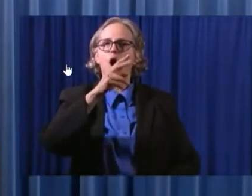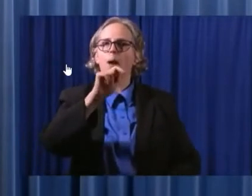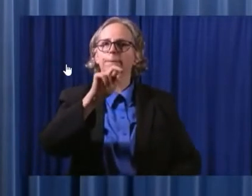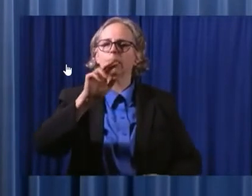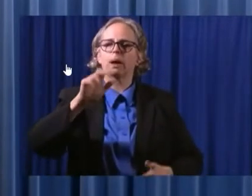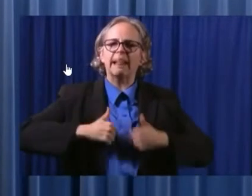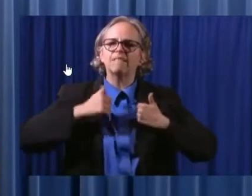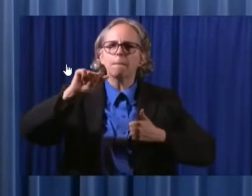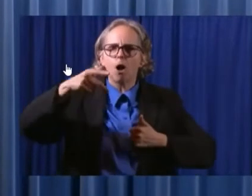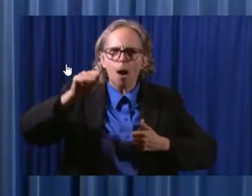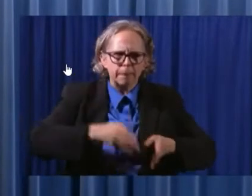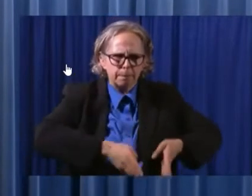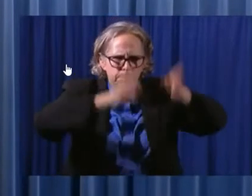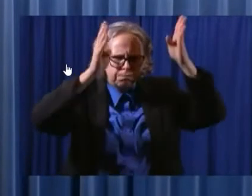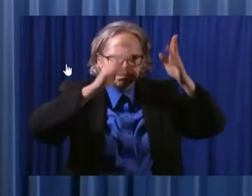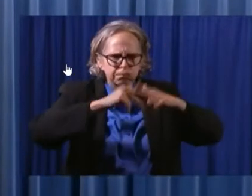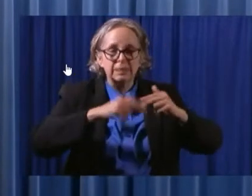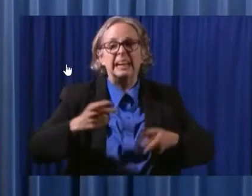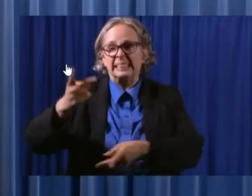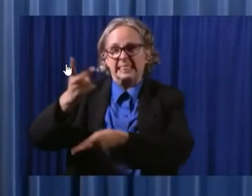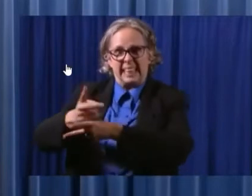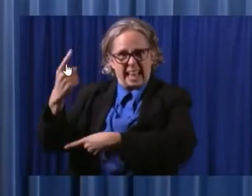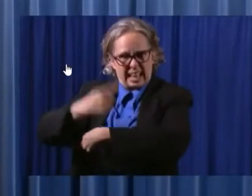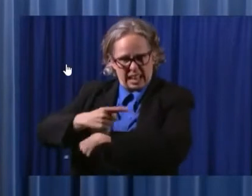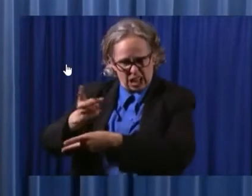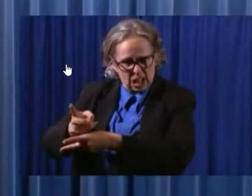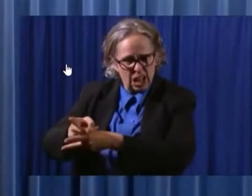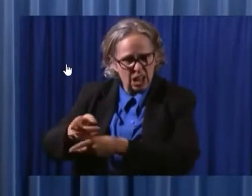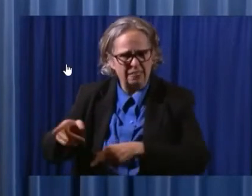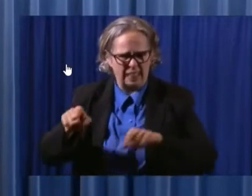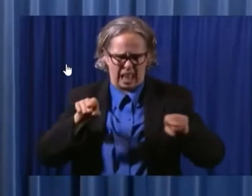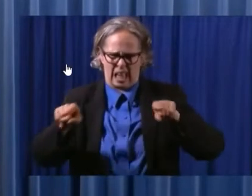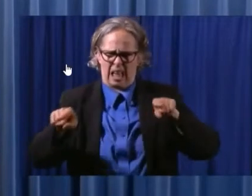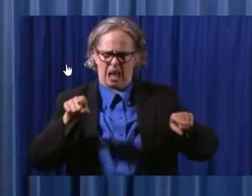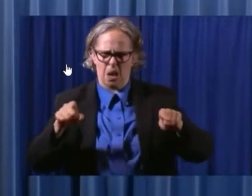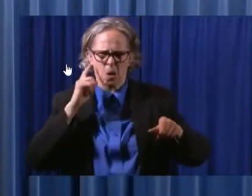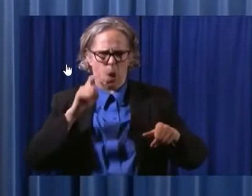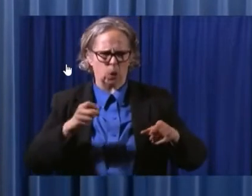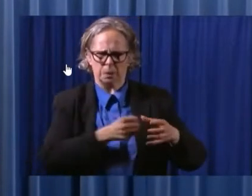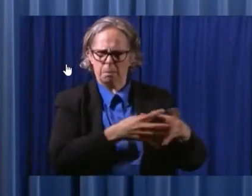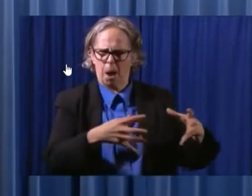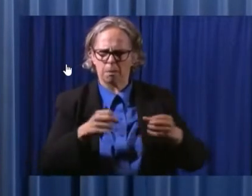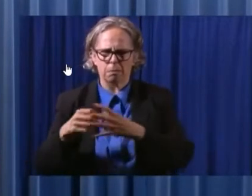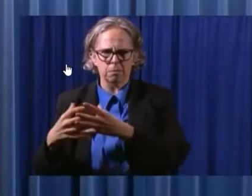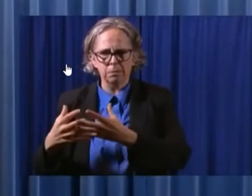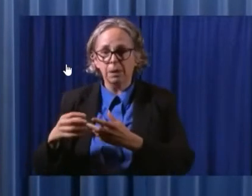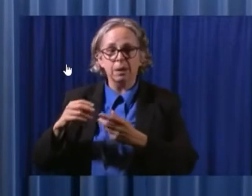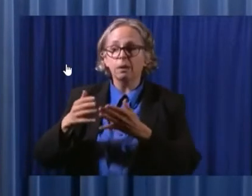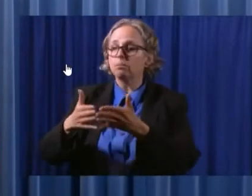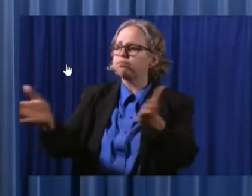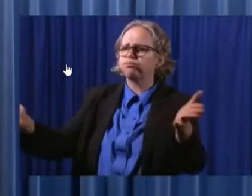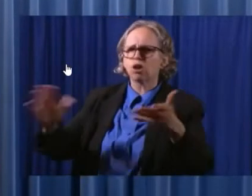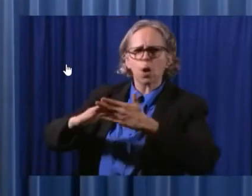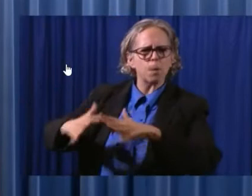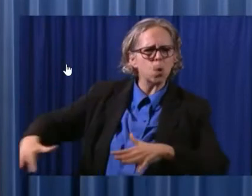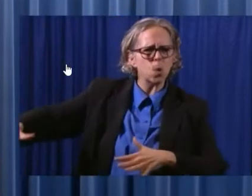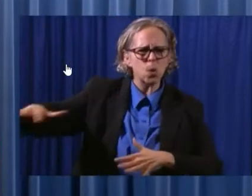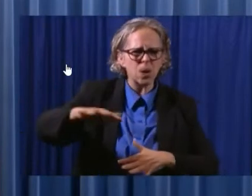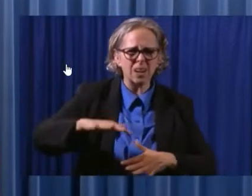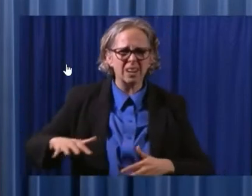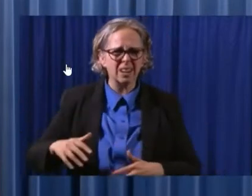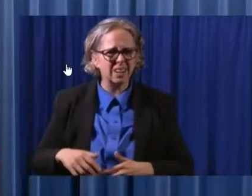past 3 weeks, more than 80% of the cases have been outside of congregate settings. Outpatient visits have spiked. In recent